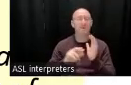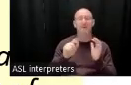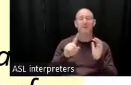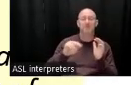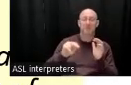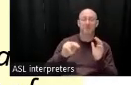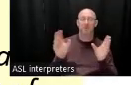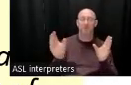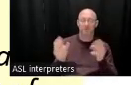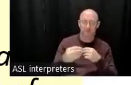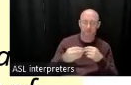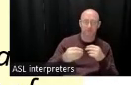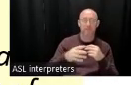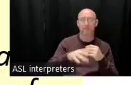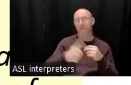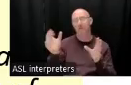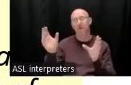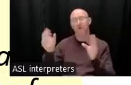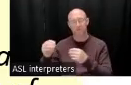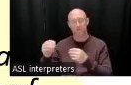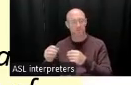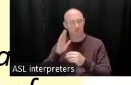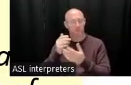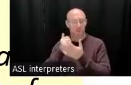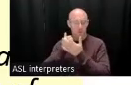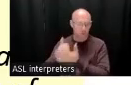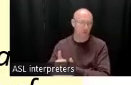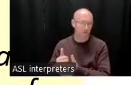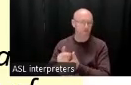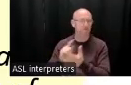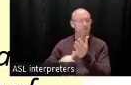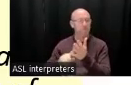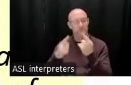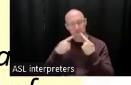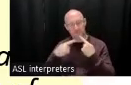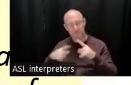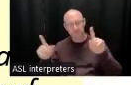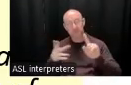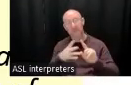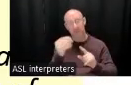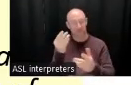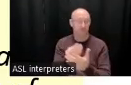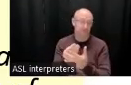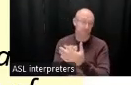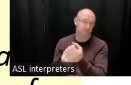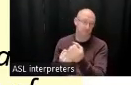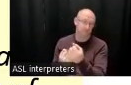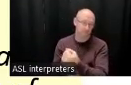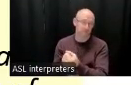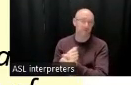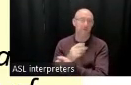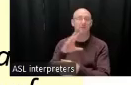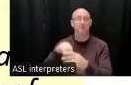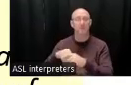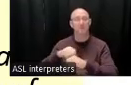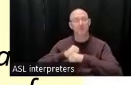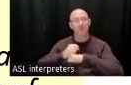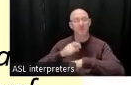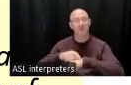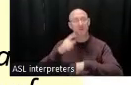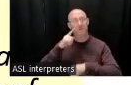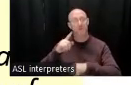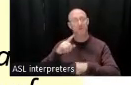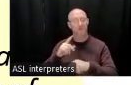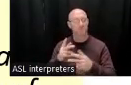offices and other offices that will help that research be successful, and financial support, including things such as protected time.